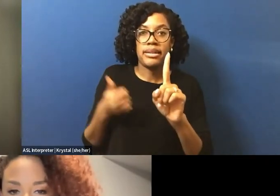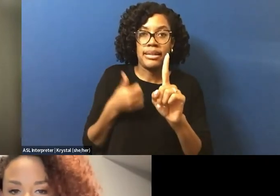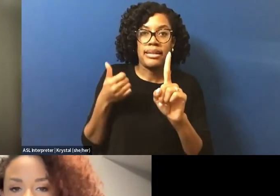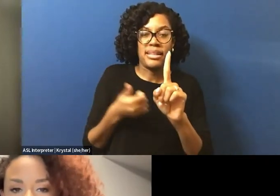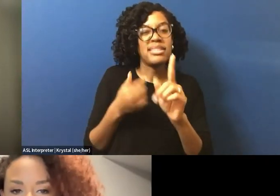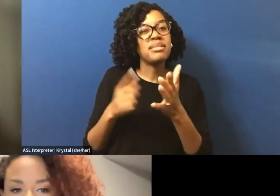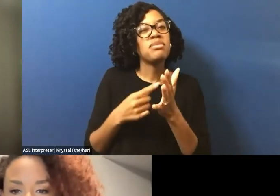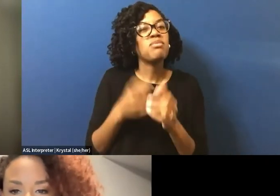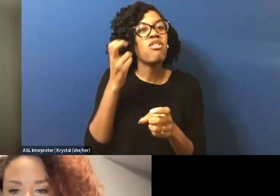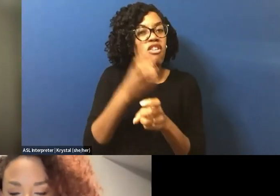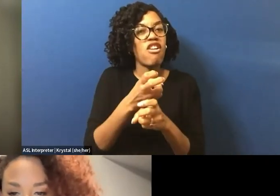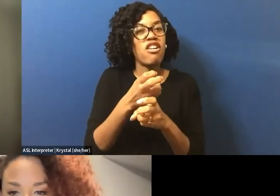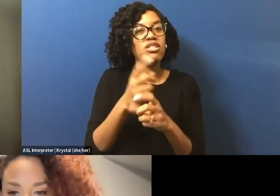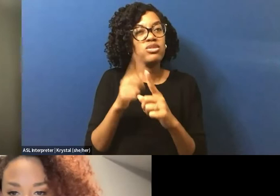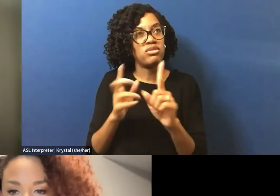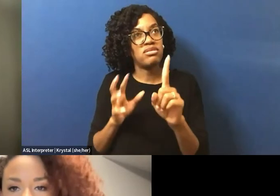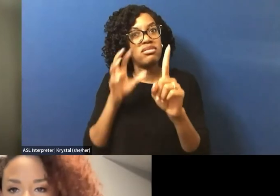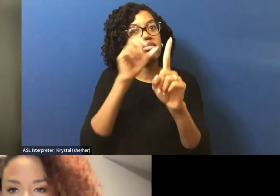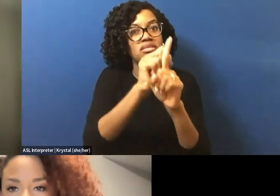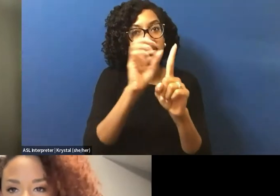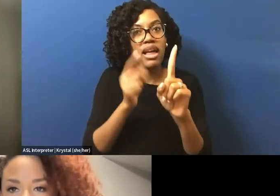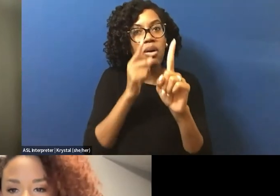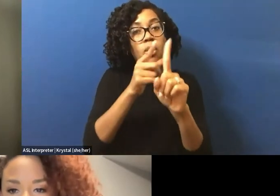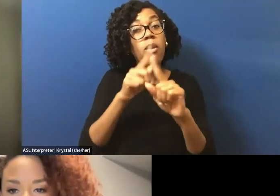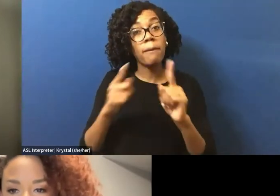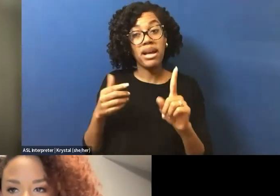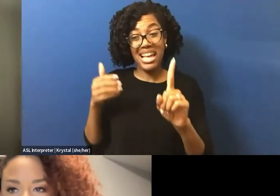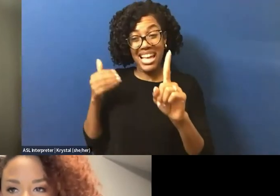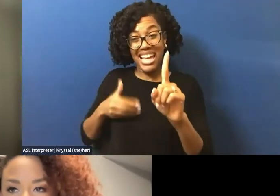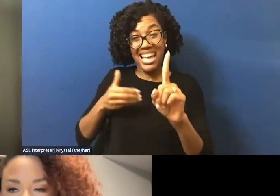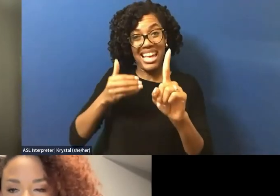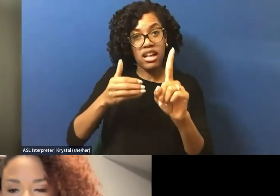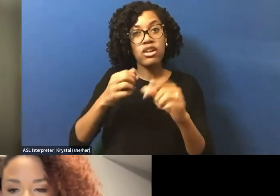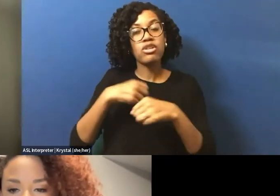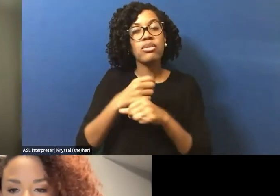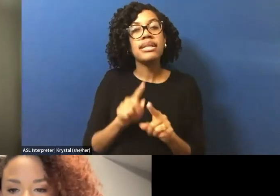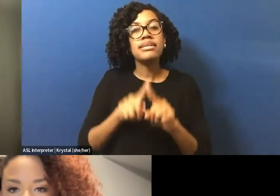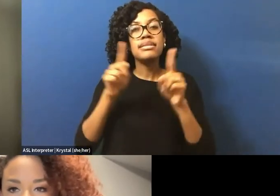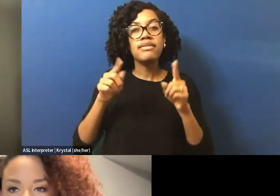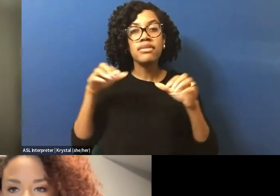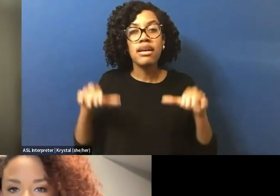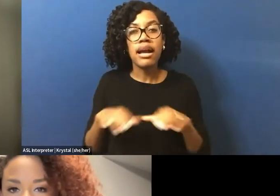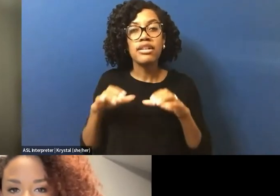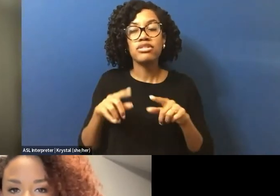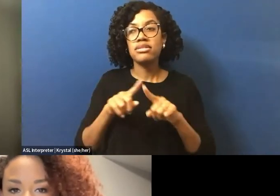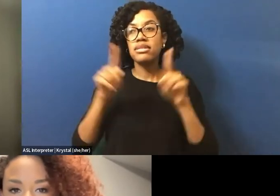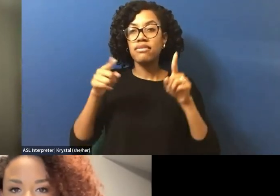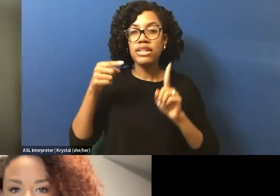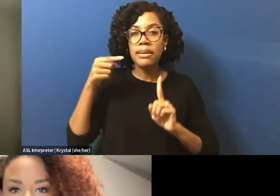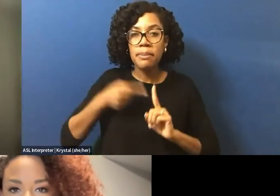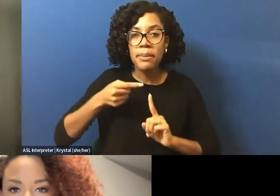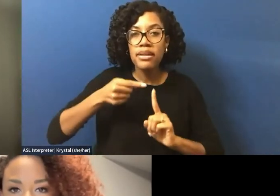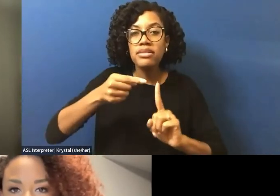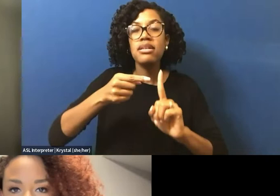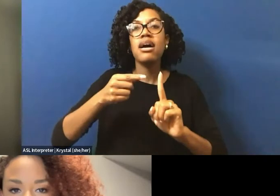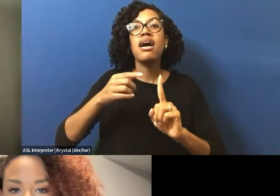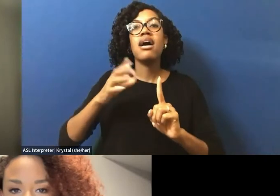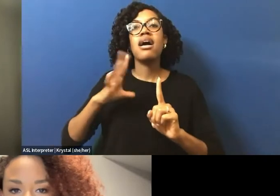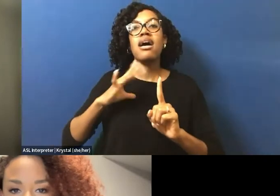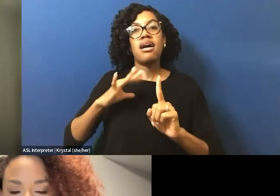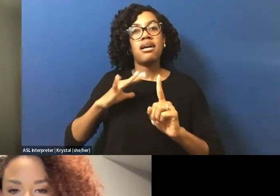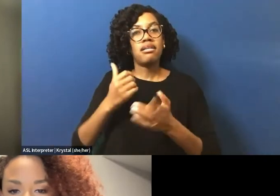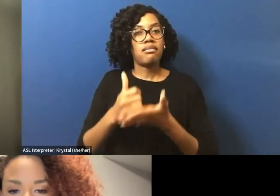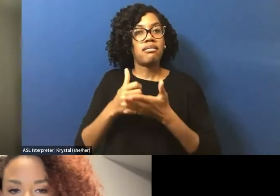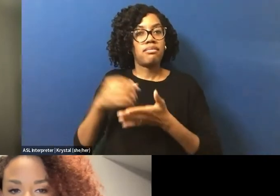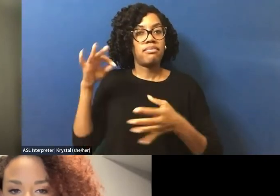choices, right? And we create a different set of actions. So I found just kind of as a collective of historical actors, their work is just